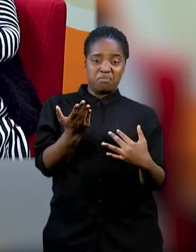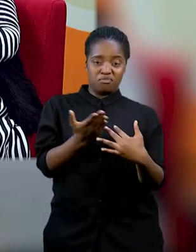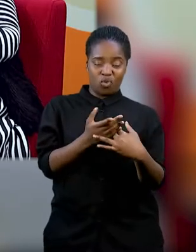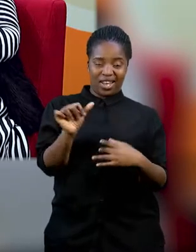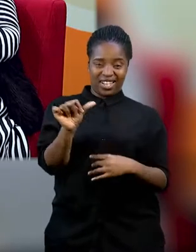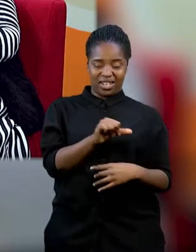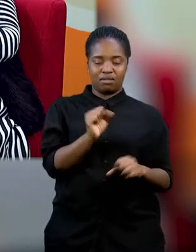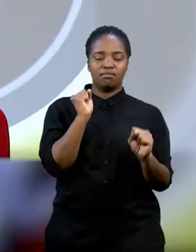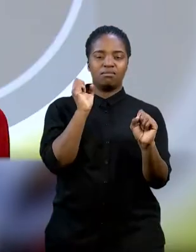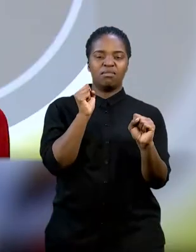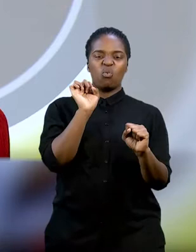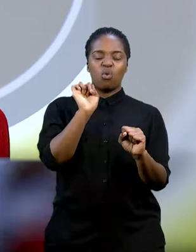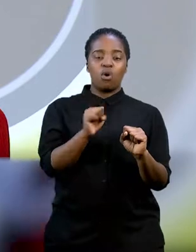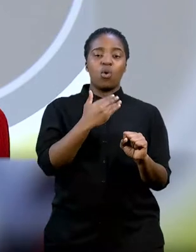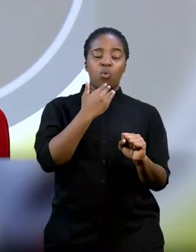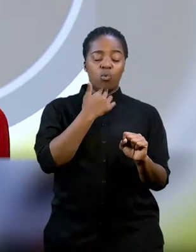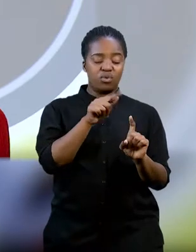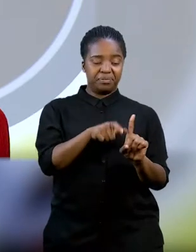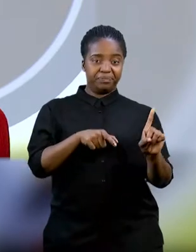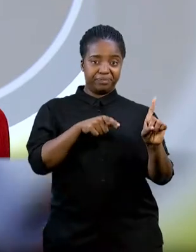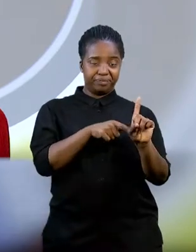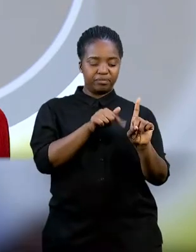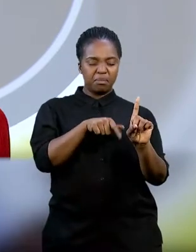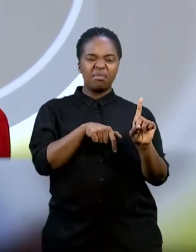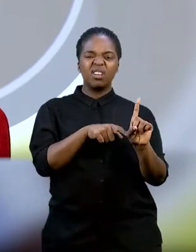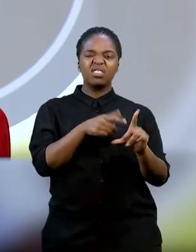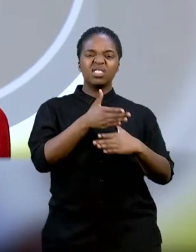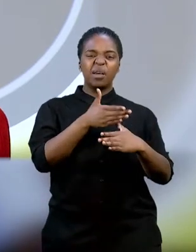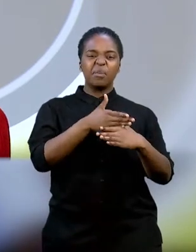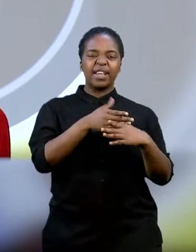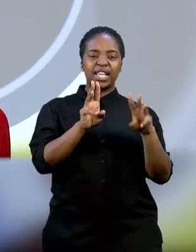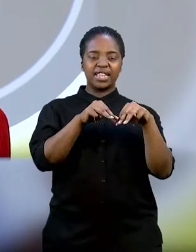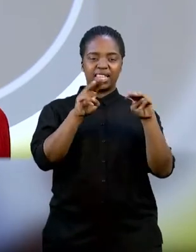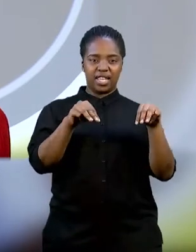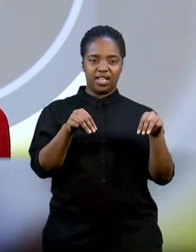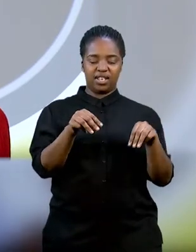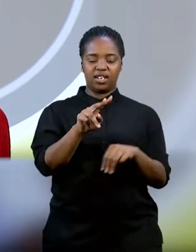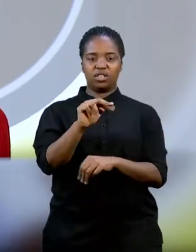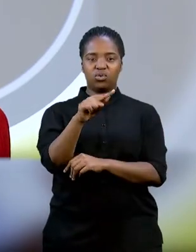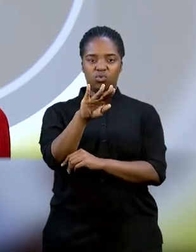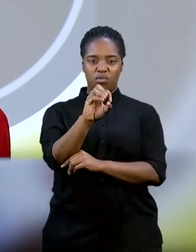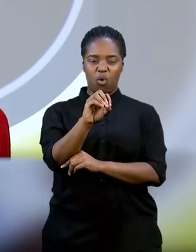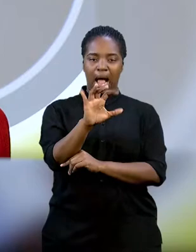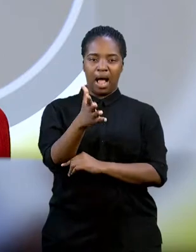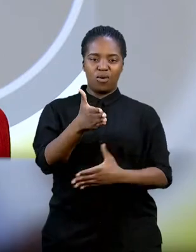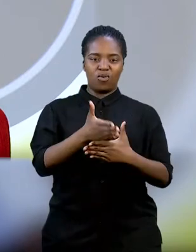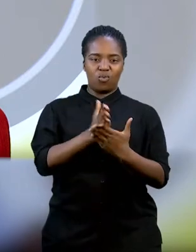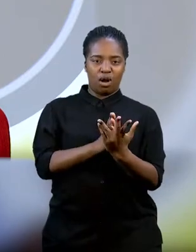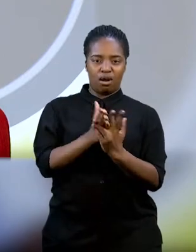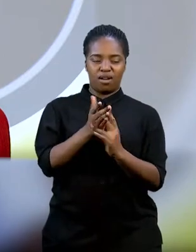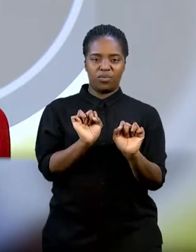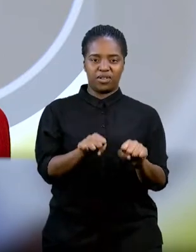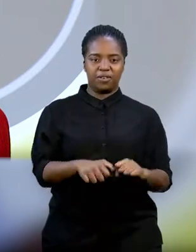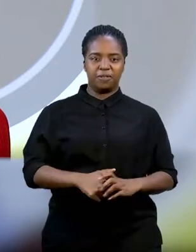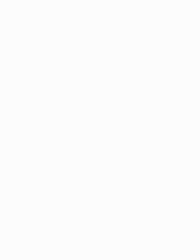sa ditsebeng le tse ba sa nanong di a etsahala lefatsheng le ha re khutle re tla bua le James Ngong ka kenyelletso ho